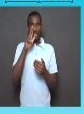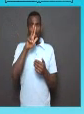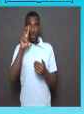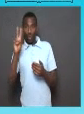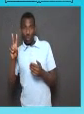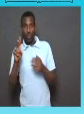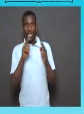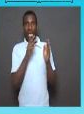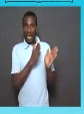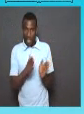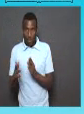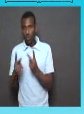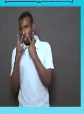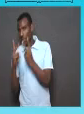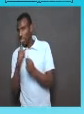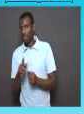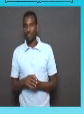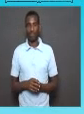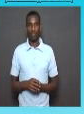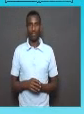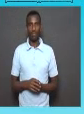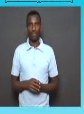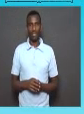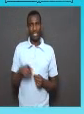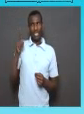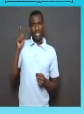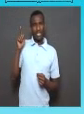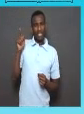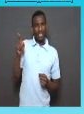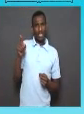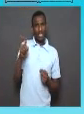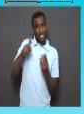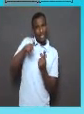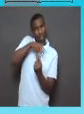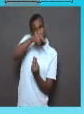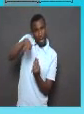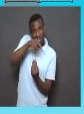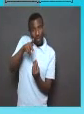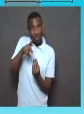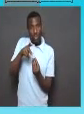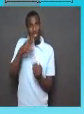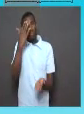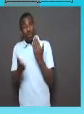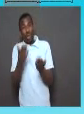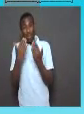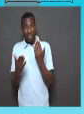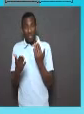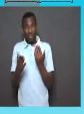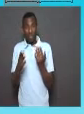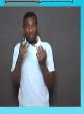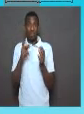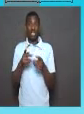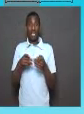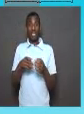If we're trying to determine the probability of the particles on the left side coming to